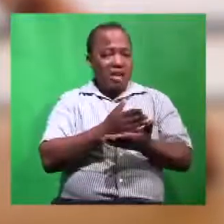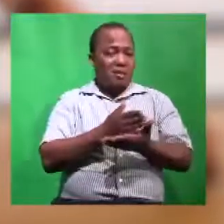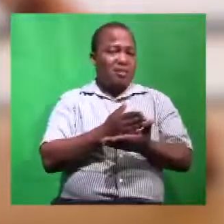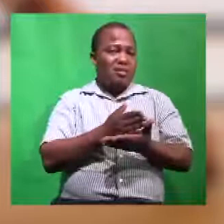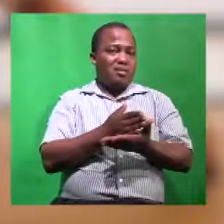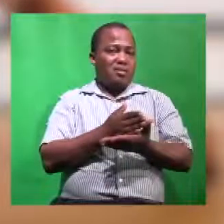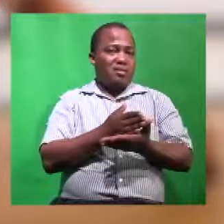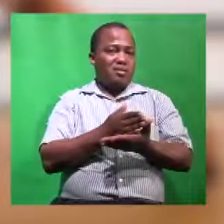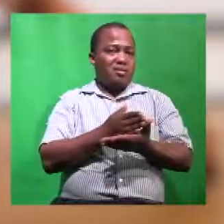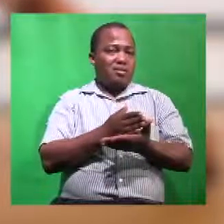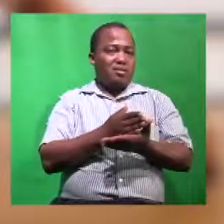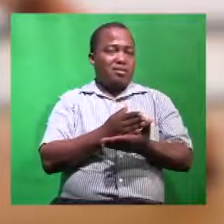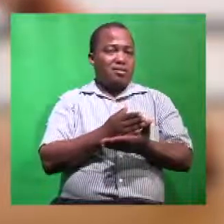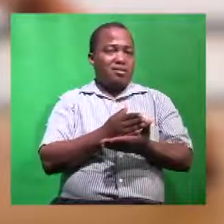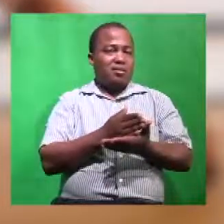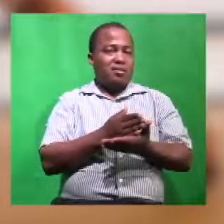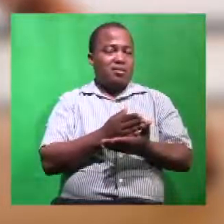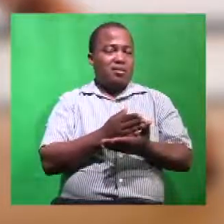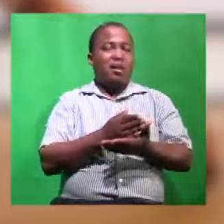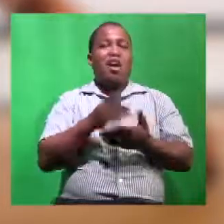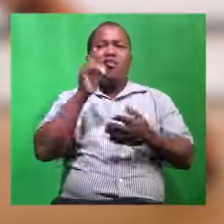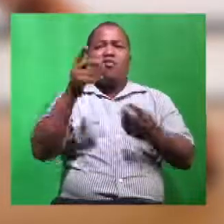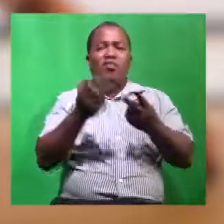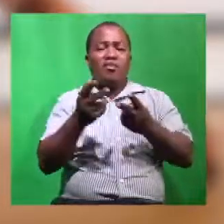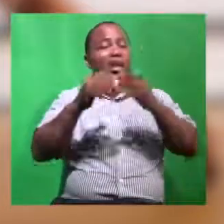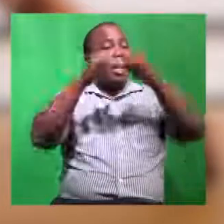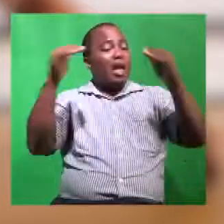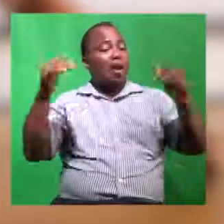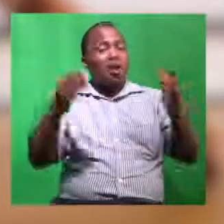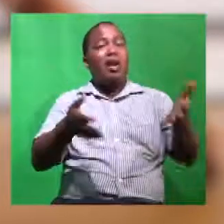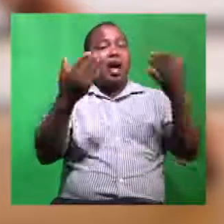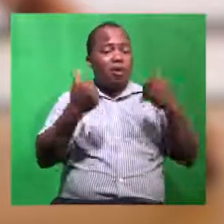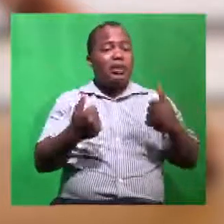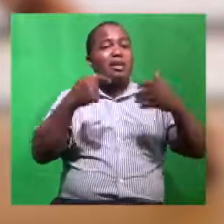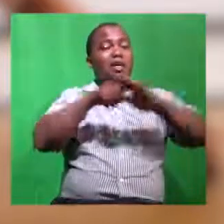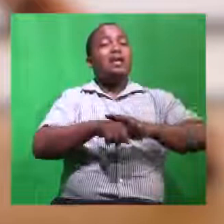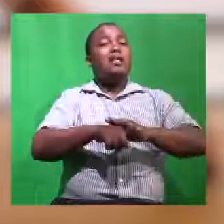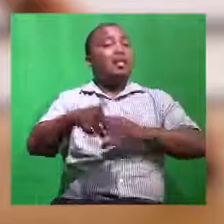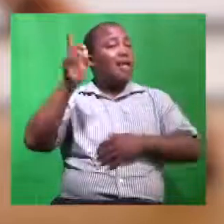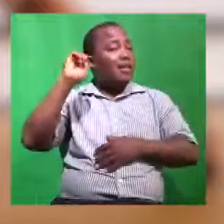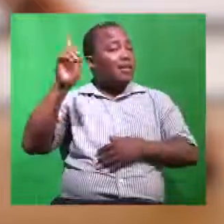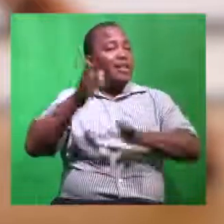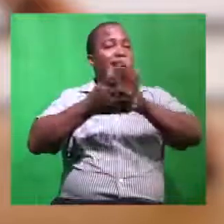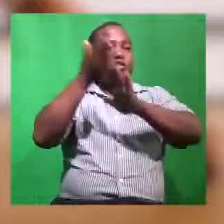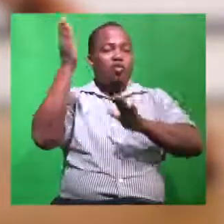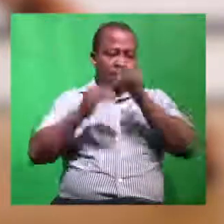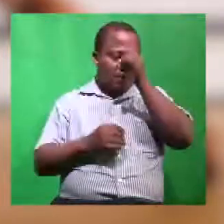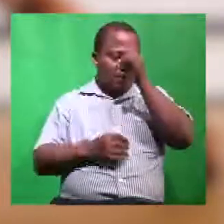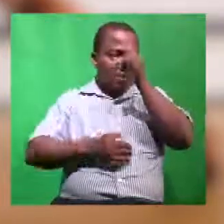properties. Women are allowed to have right to own properties, and also have to equal access in natural resources. In other